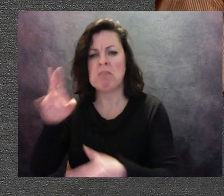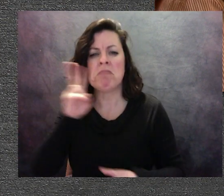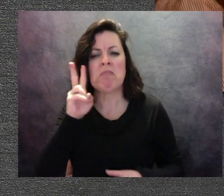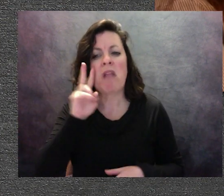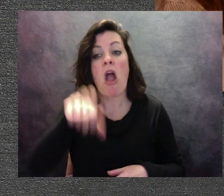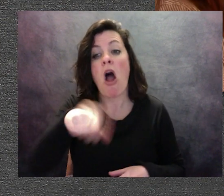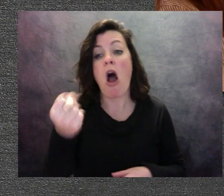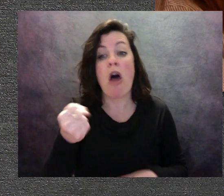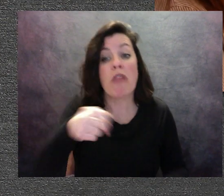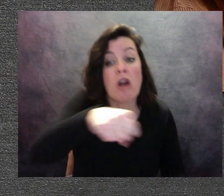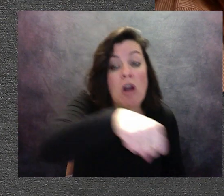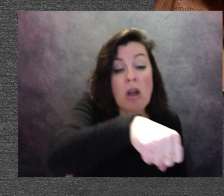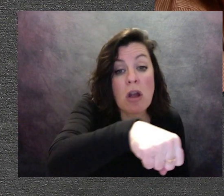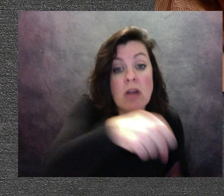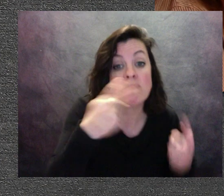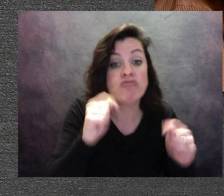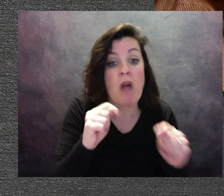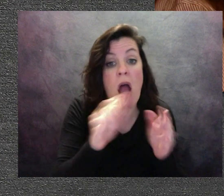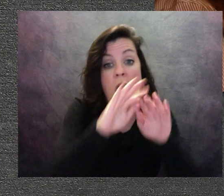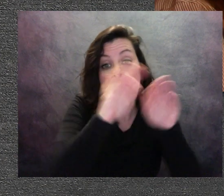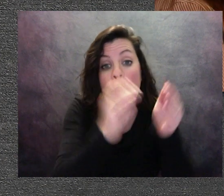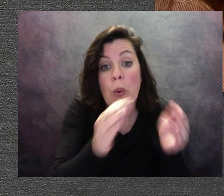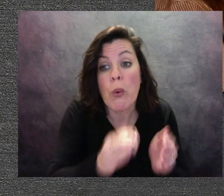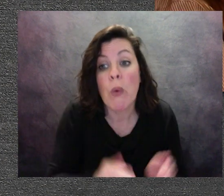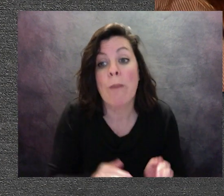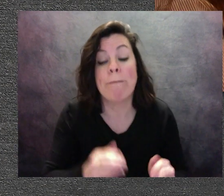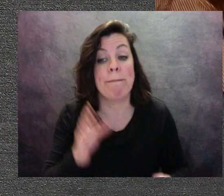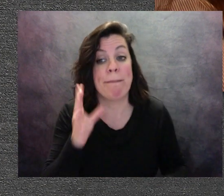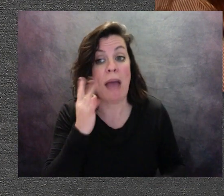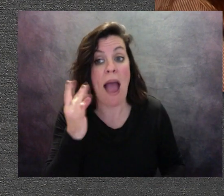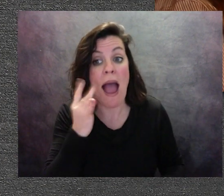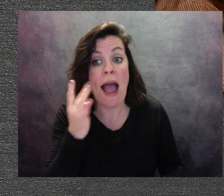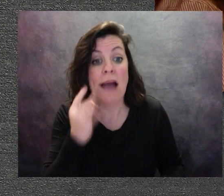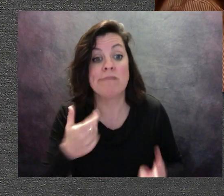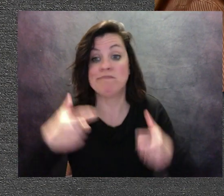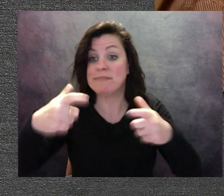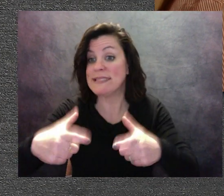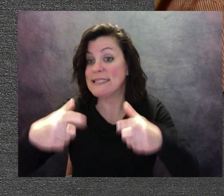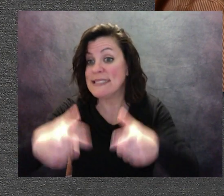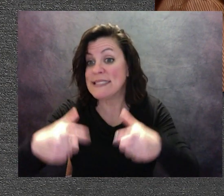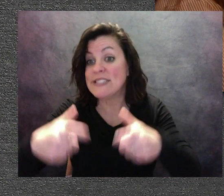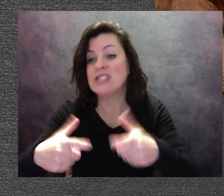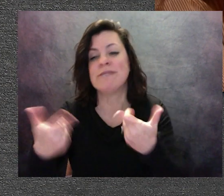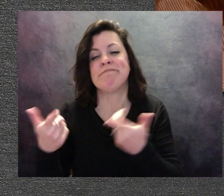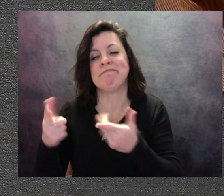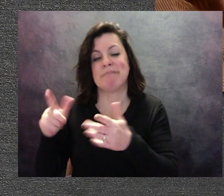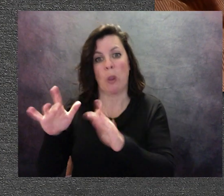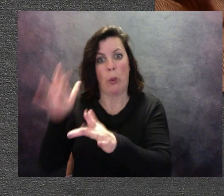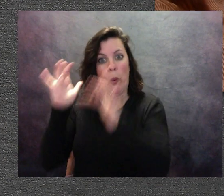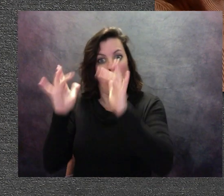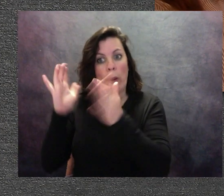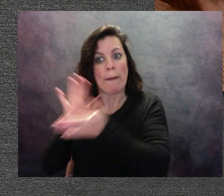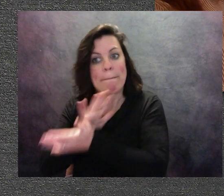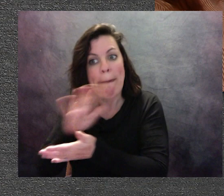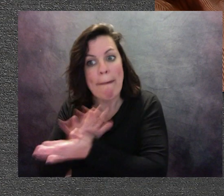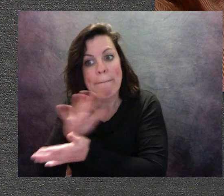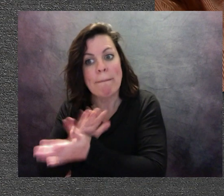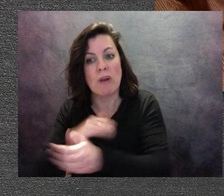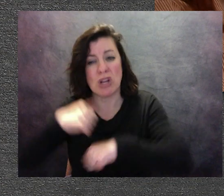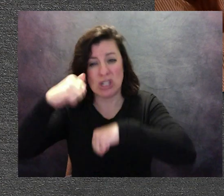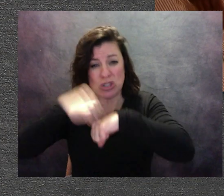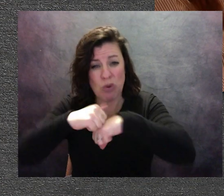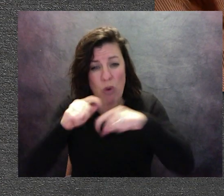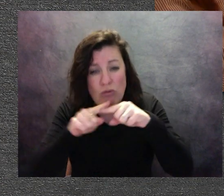china cat, a small glass dish, a piece of silver paper, and a smooth round